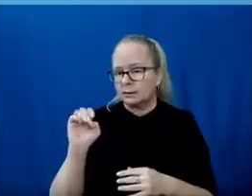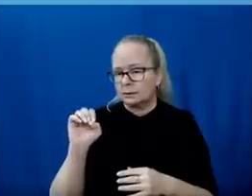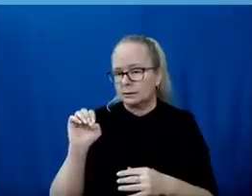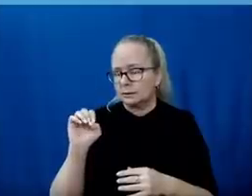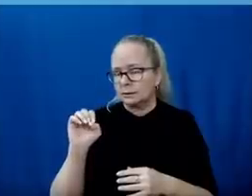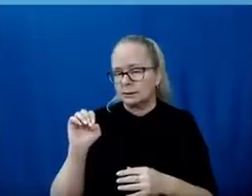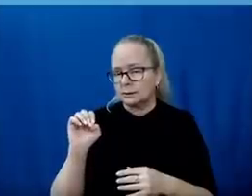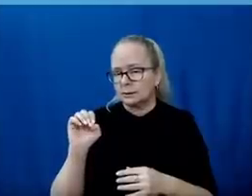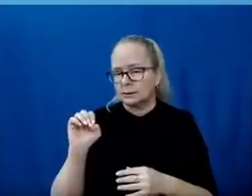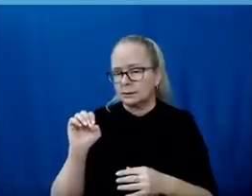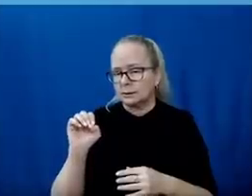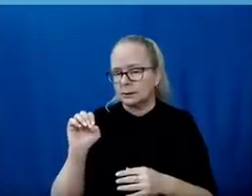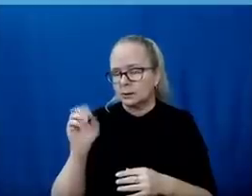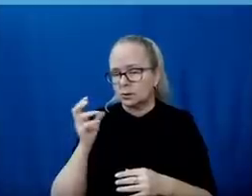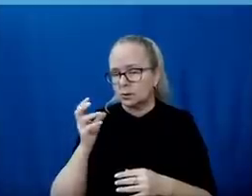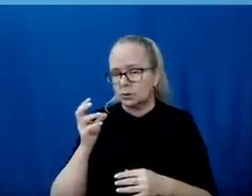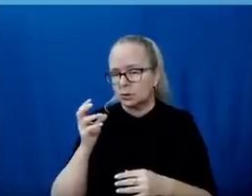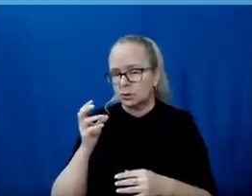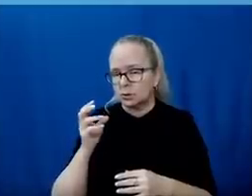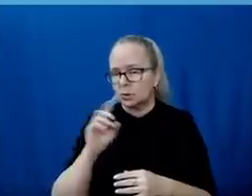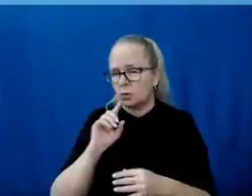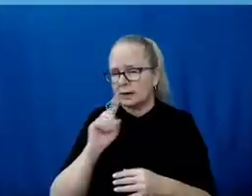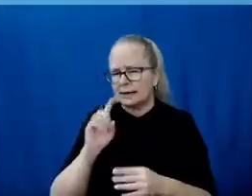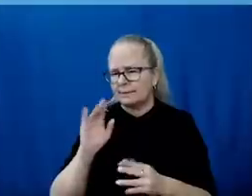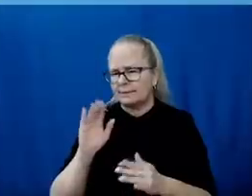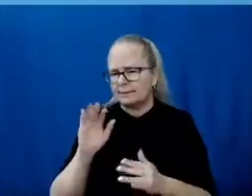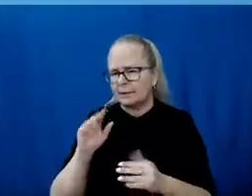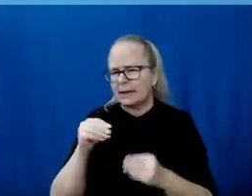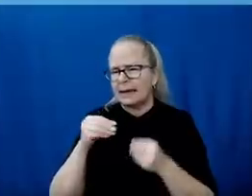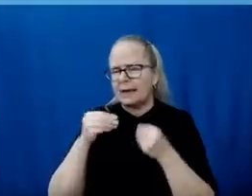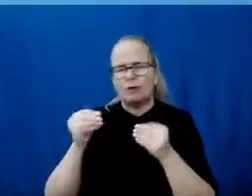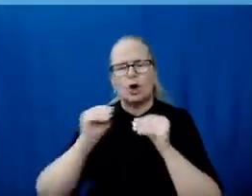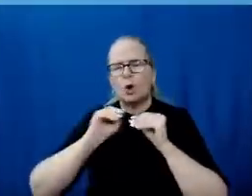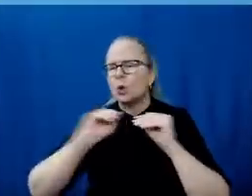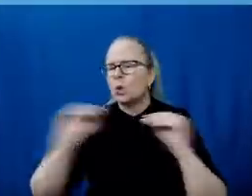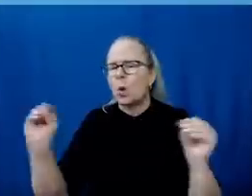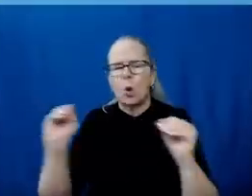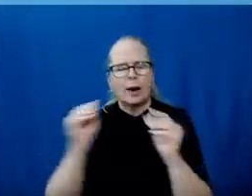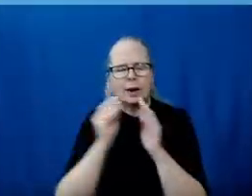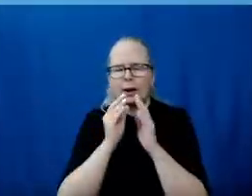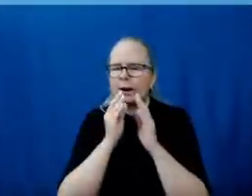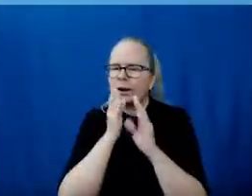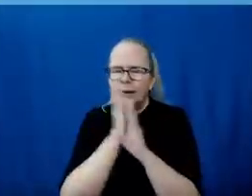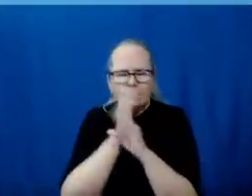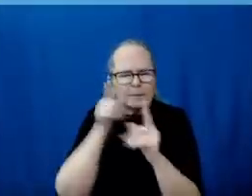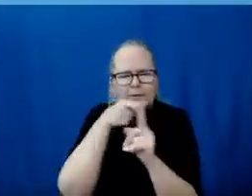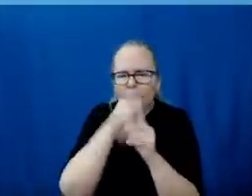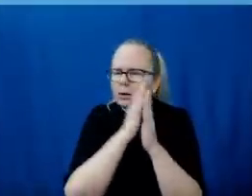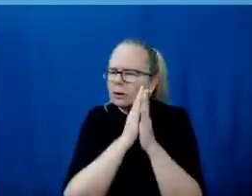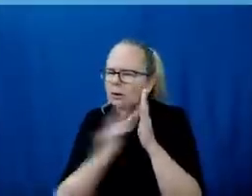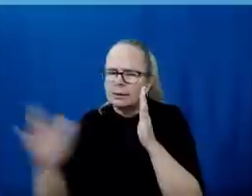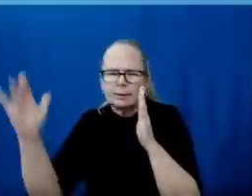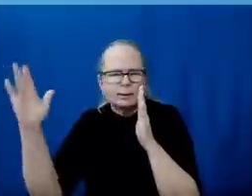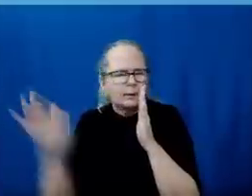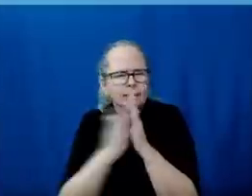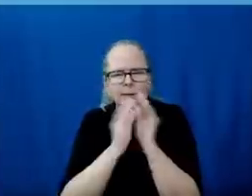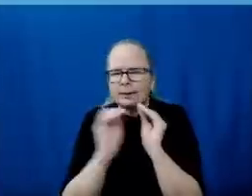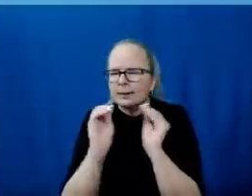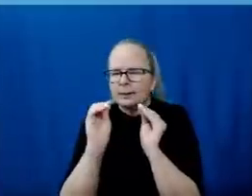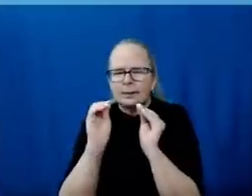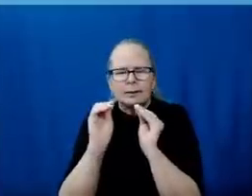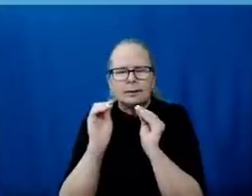Doesn't really give you a gradation of good